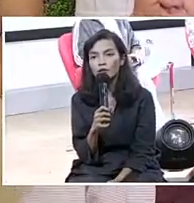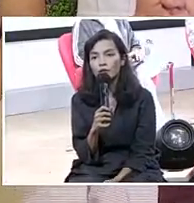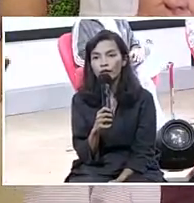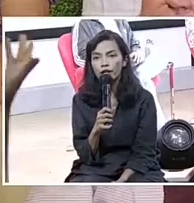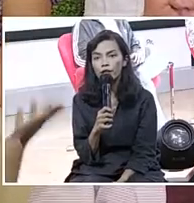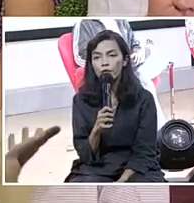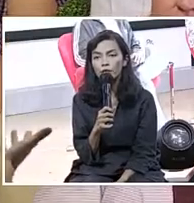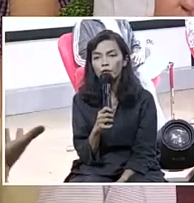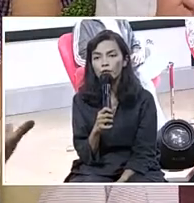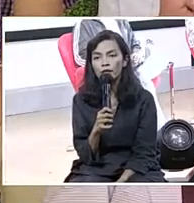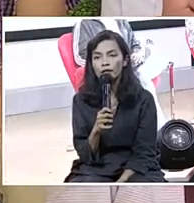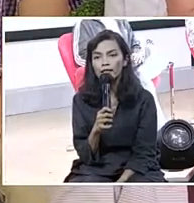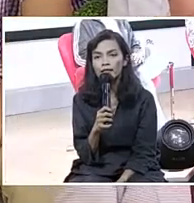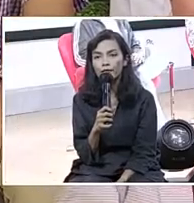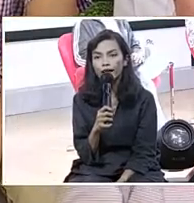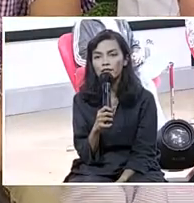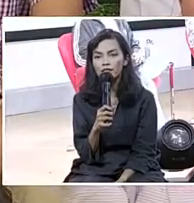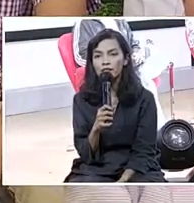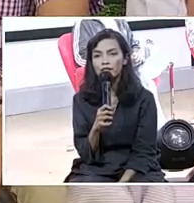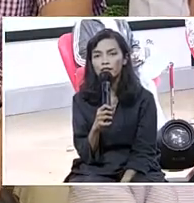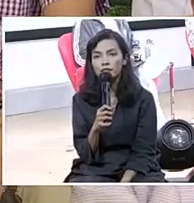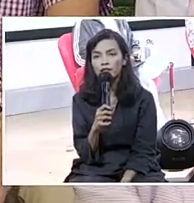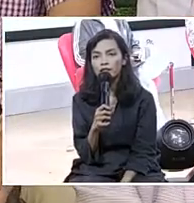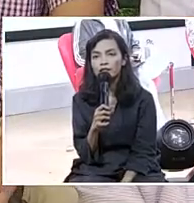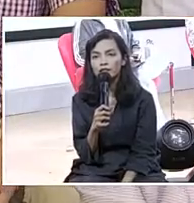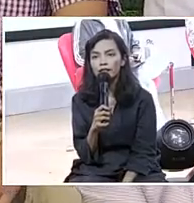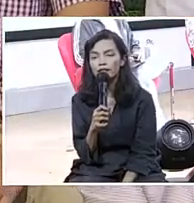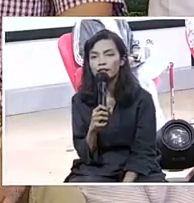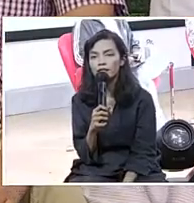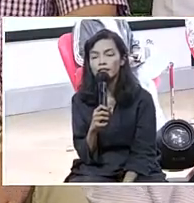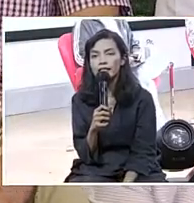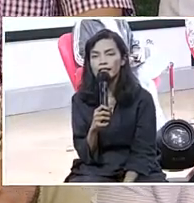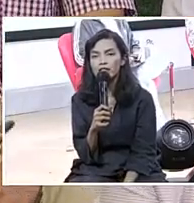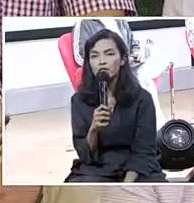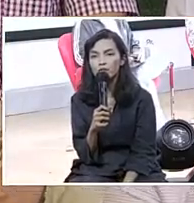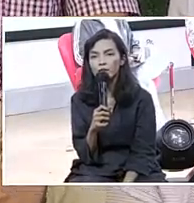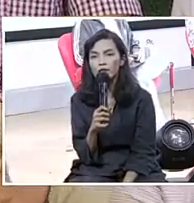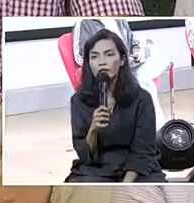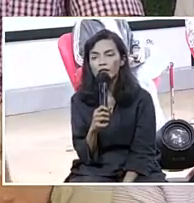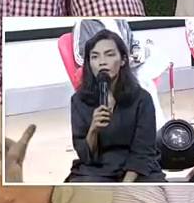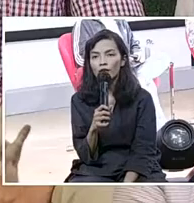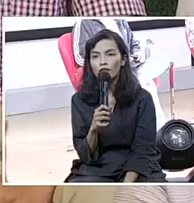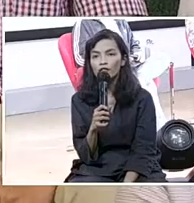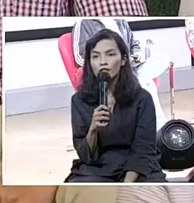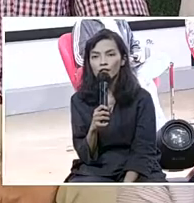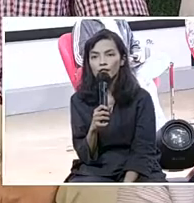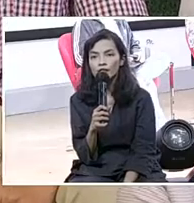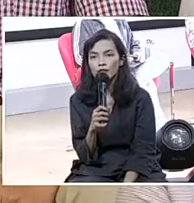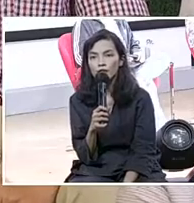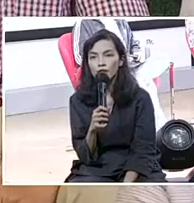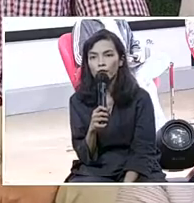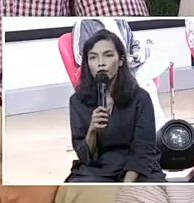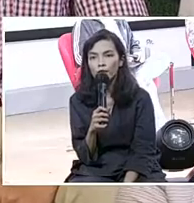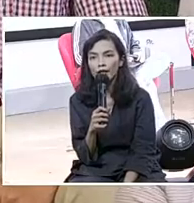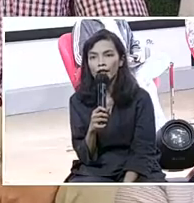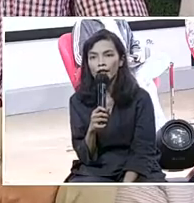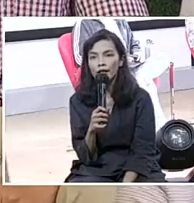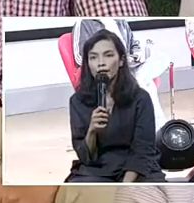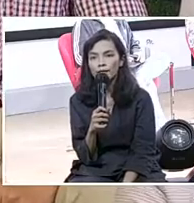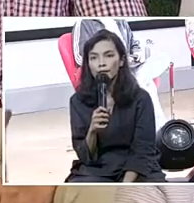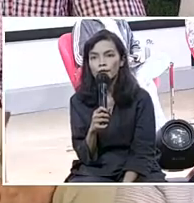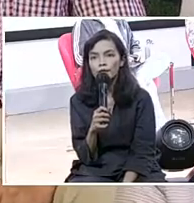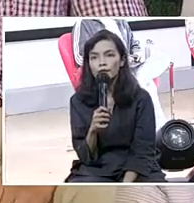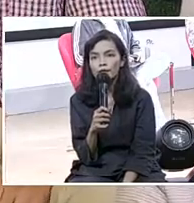what do you think? What is the factors that needs to be concerned for